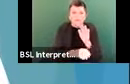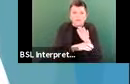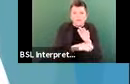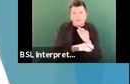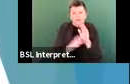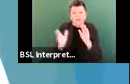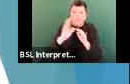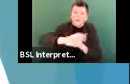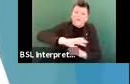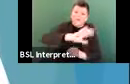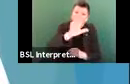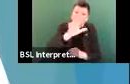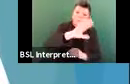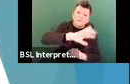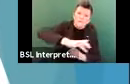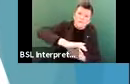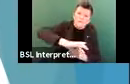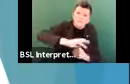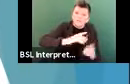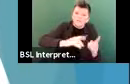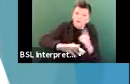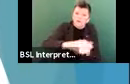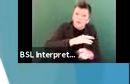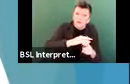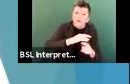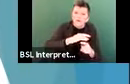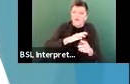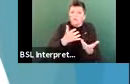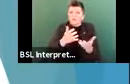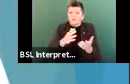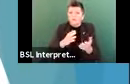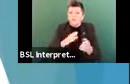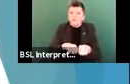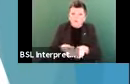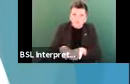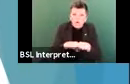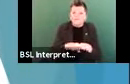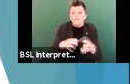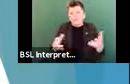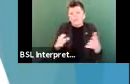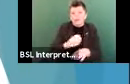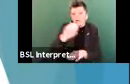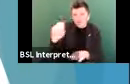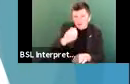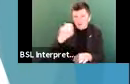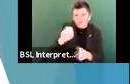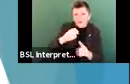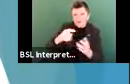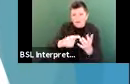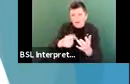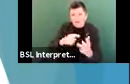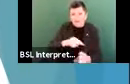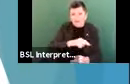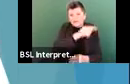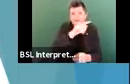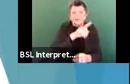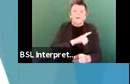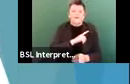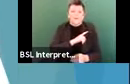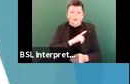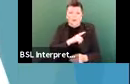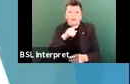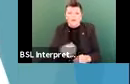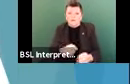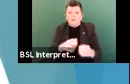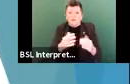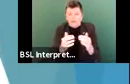Western social democracies like in Europe and elsewhere, simply because this increasing massive